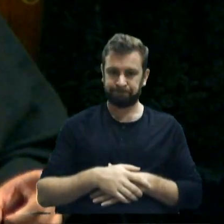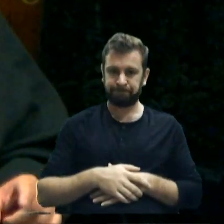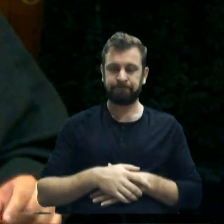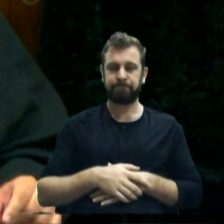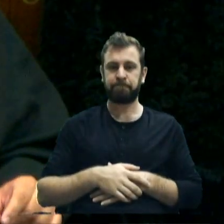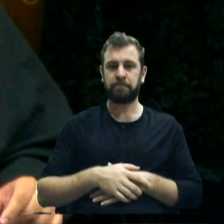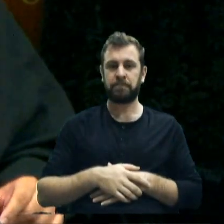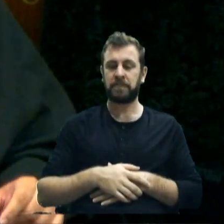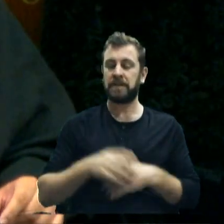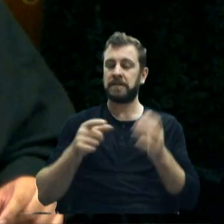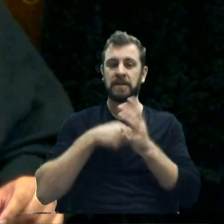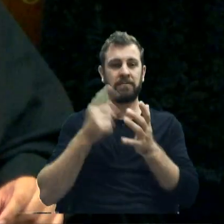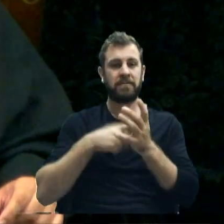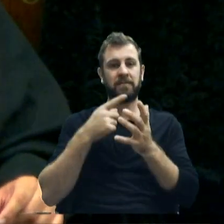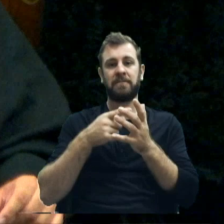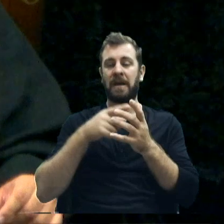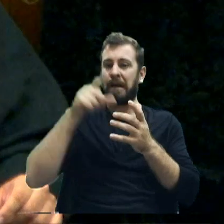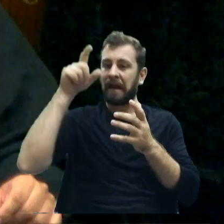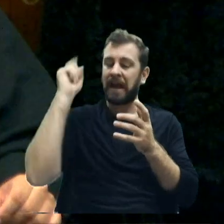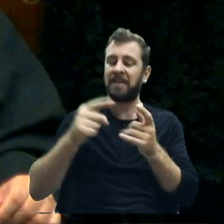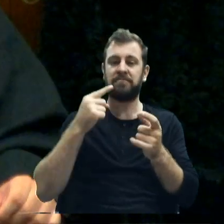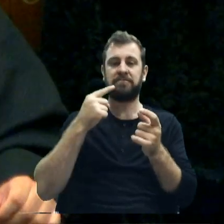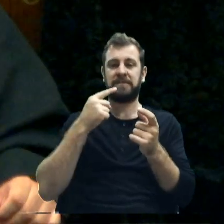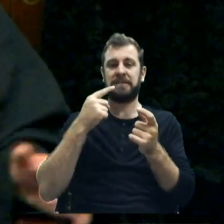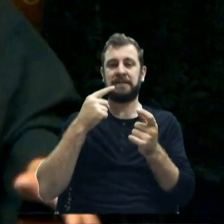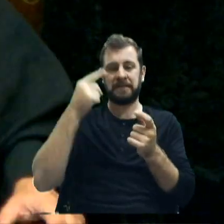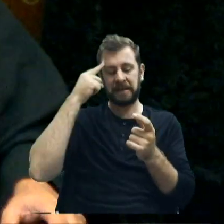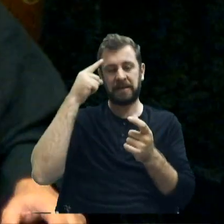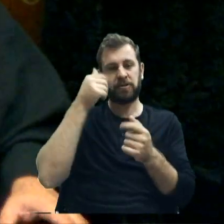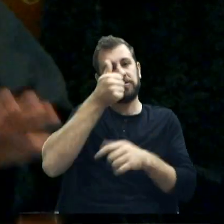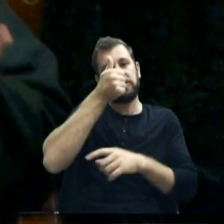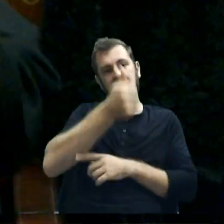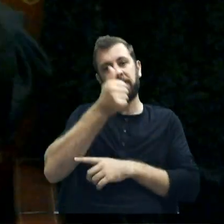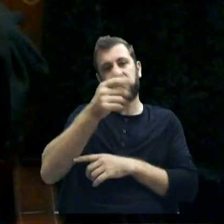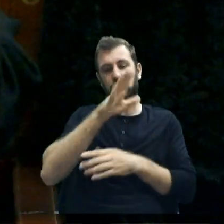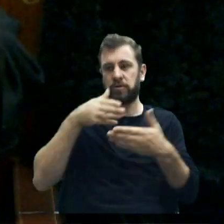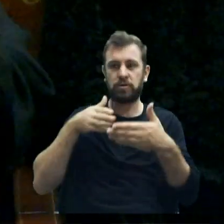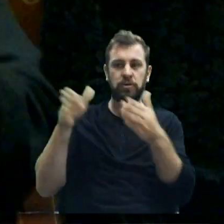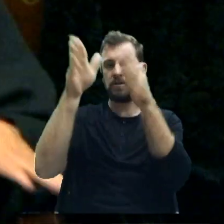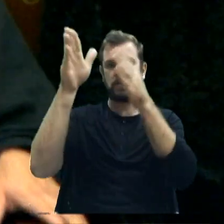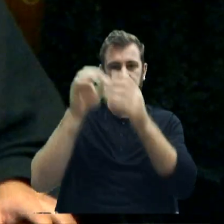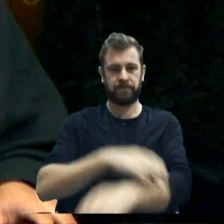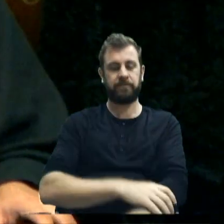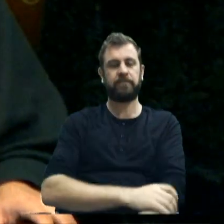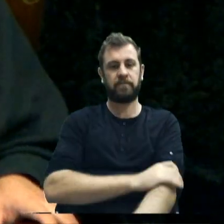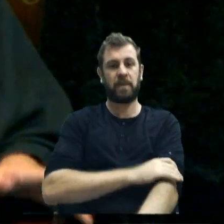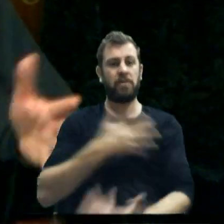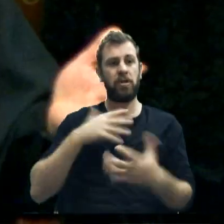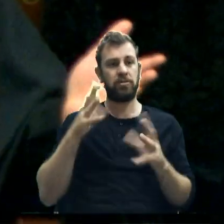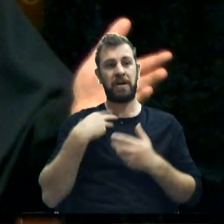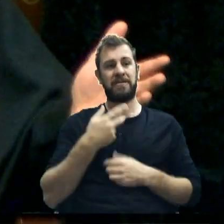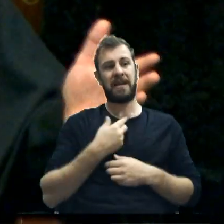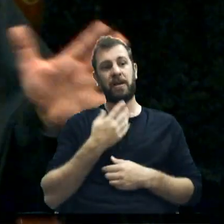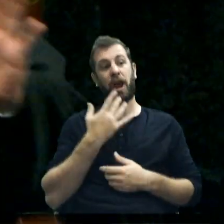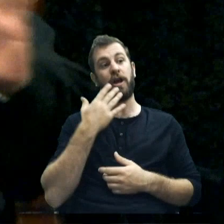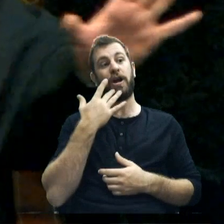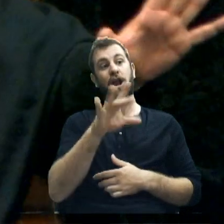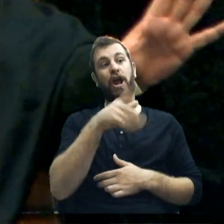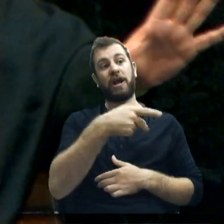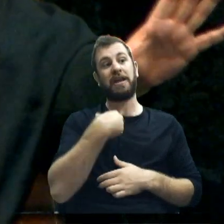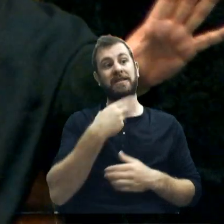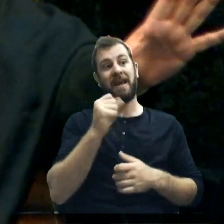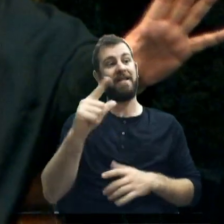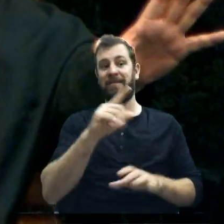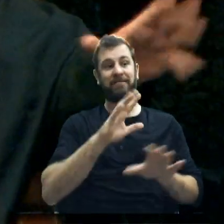I'm sorry, you have to be selfish about your journey. What about akhlaq? I'm not telling you to say good luck in hell, guys. No, that's not what